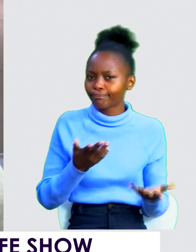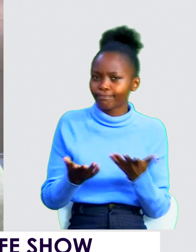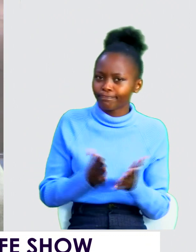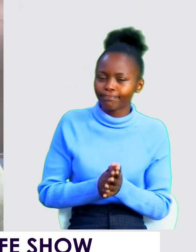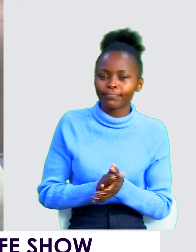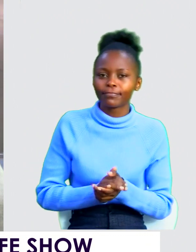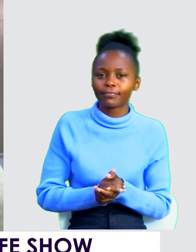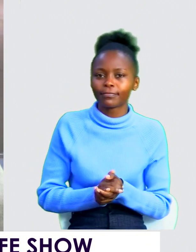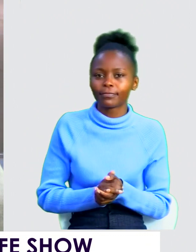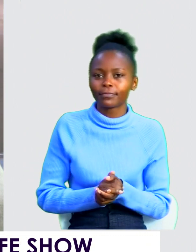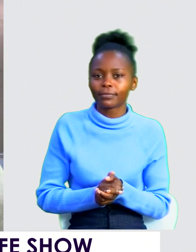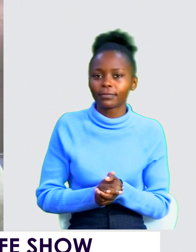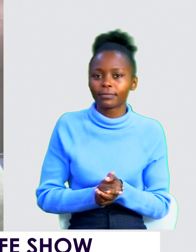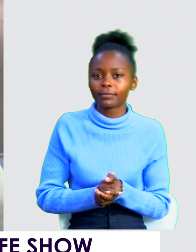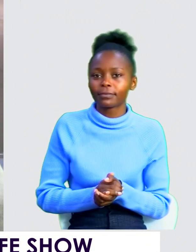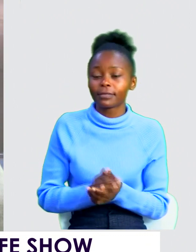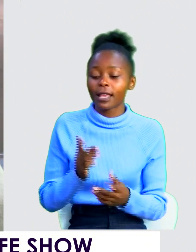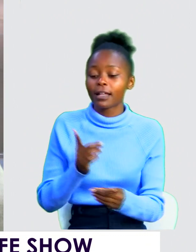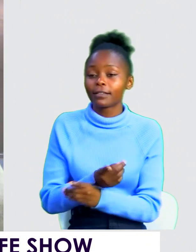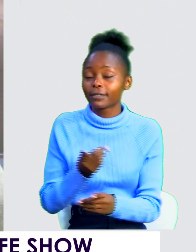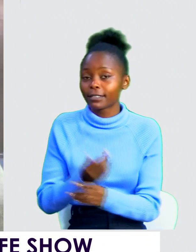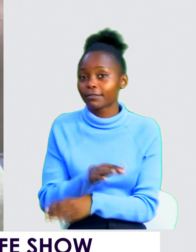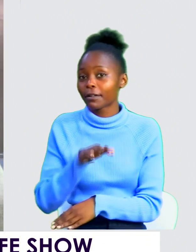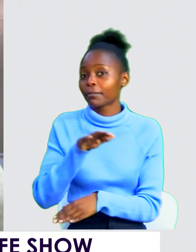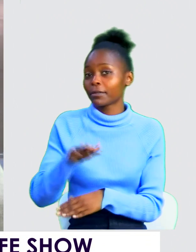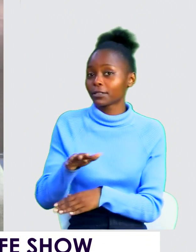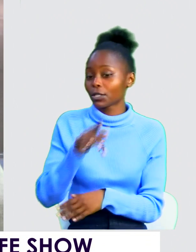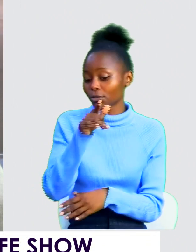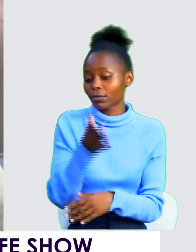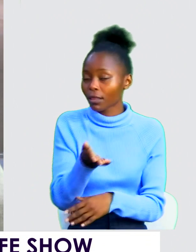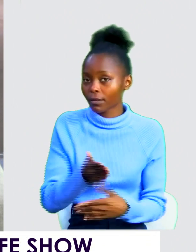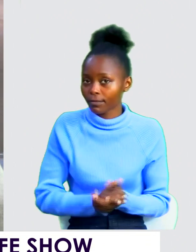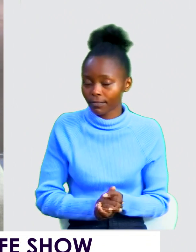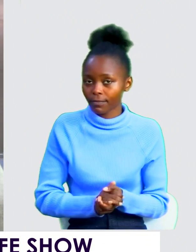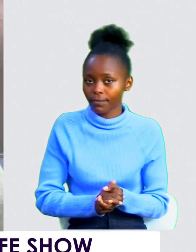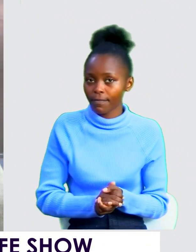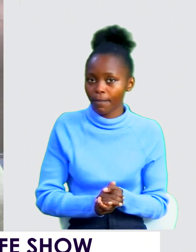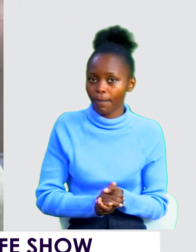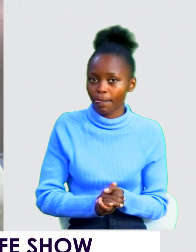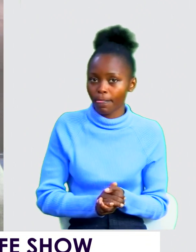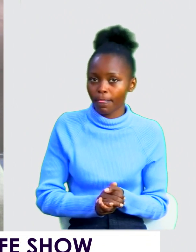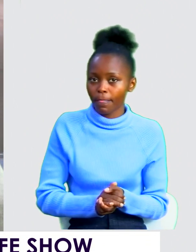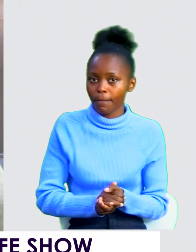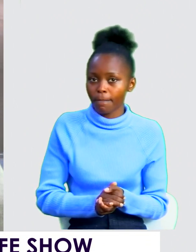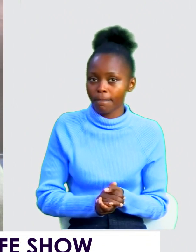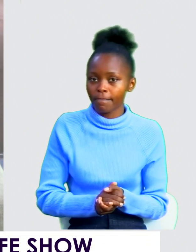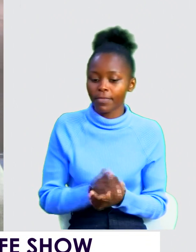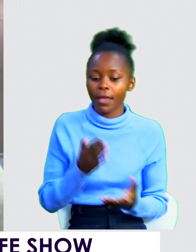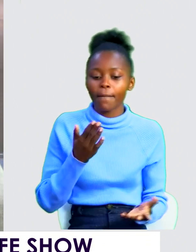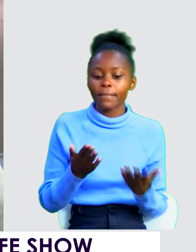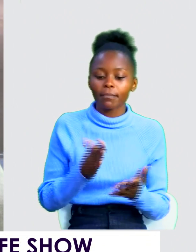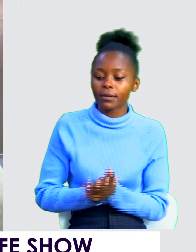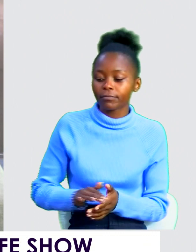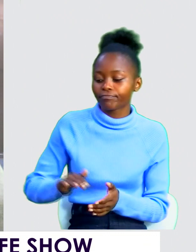Pretoria or in Accra, wherever you are, whether you're in the cities or